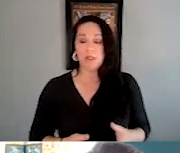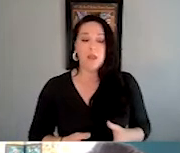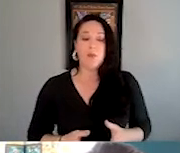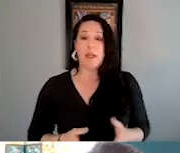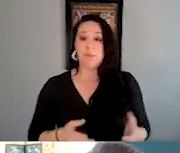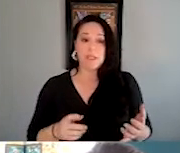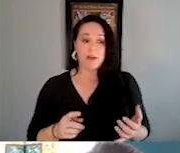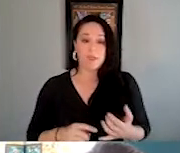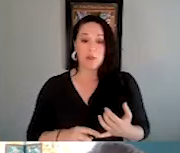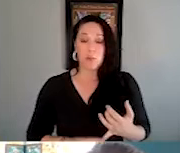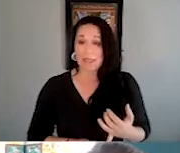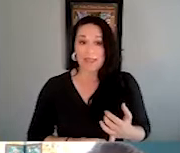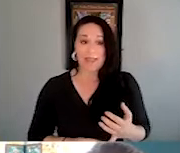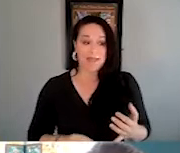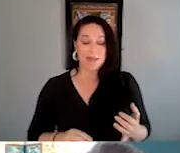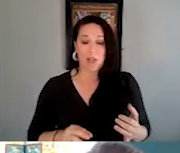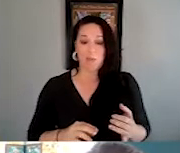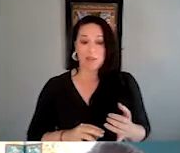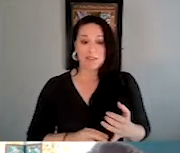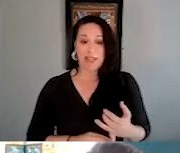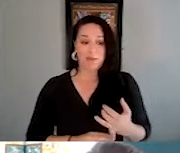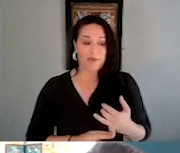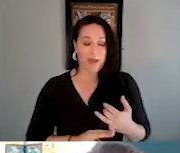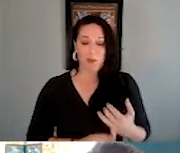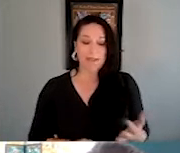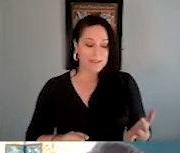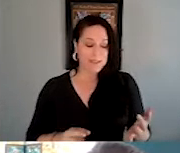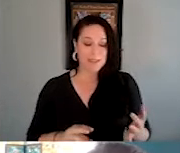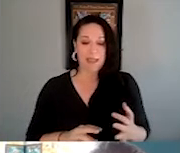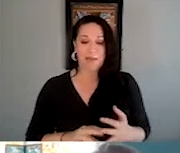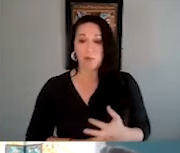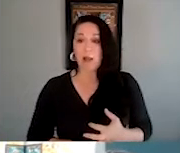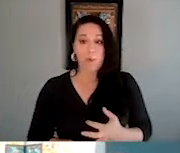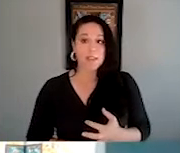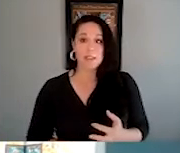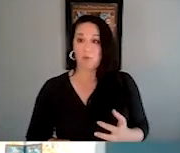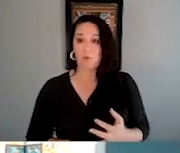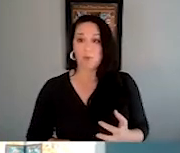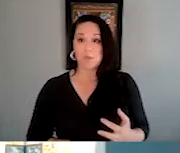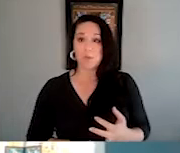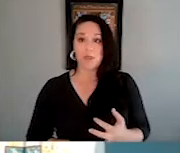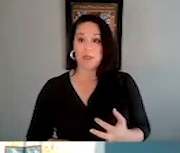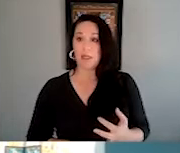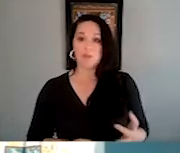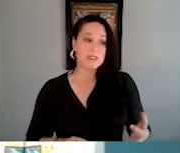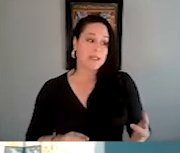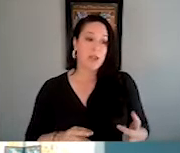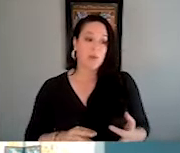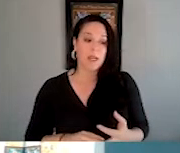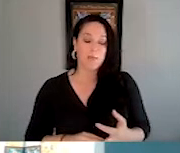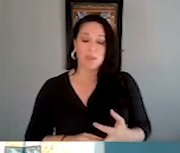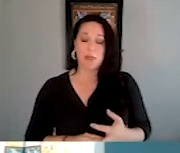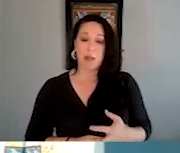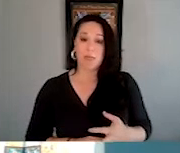community level. We were able to intervene quickly and talk about safe practices, have drop boxes before most people in the country